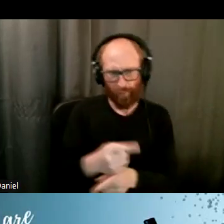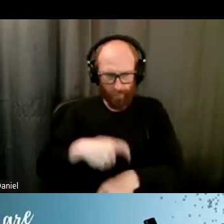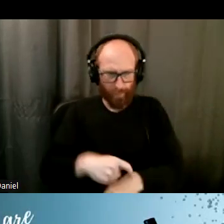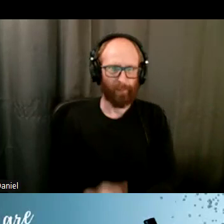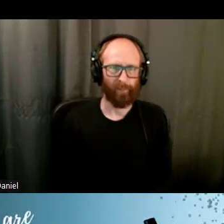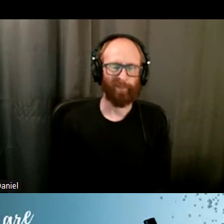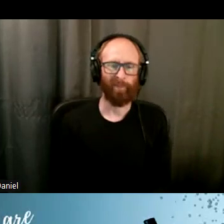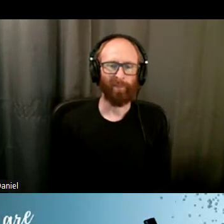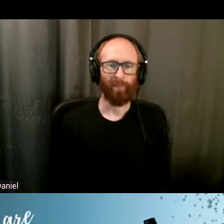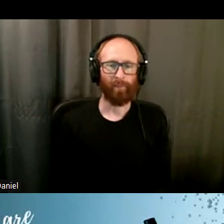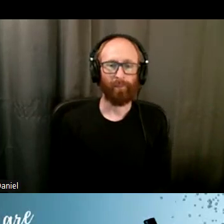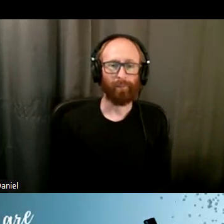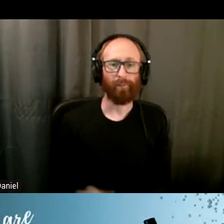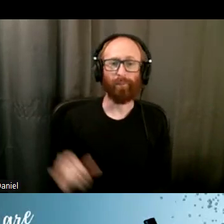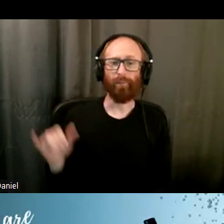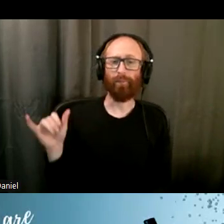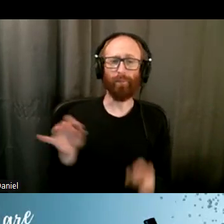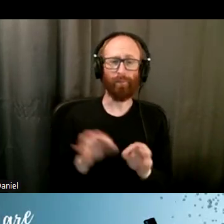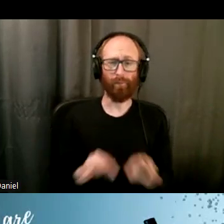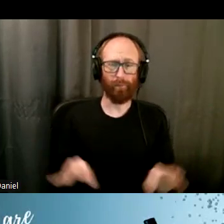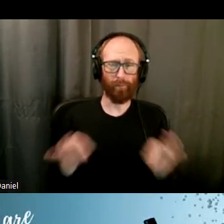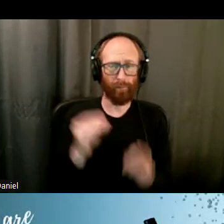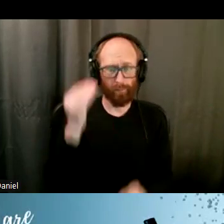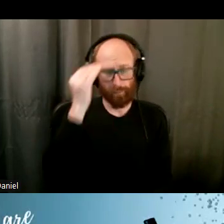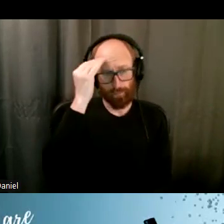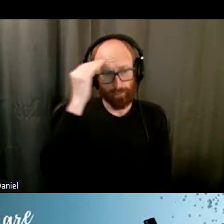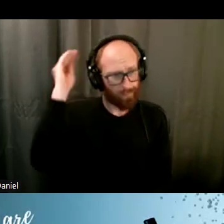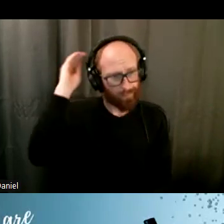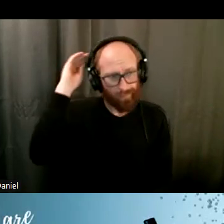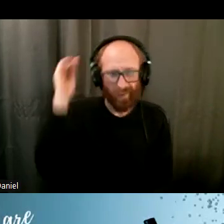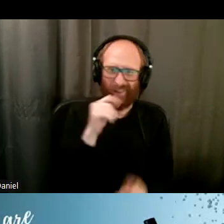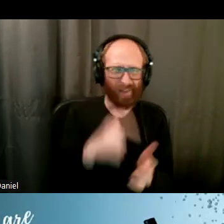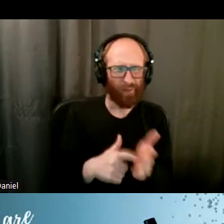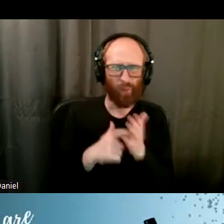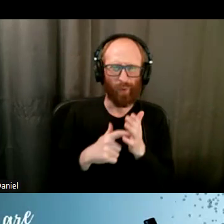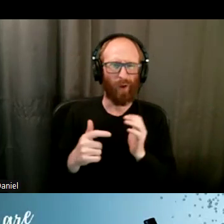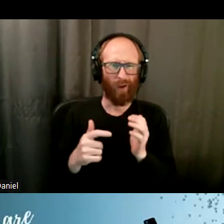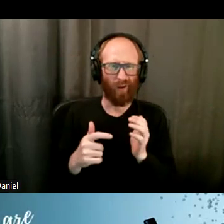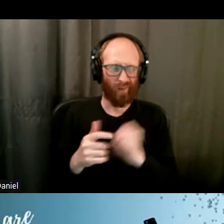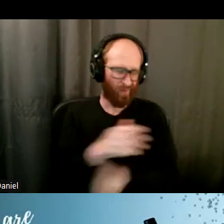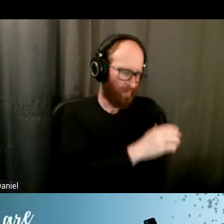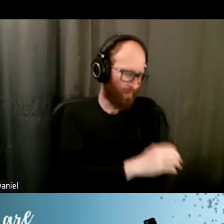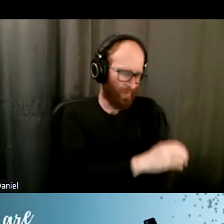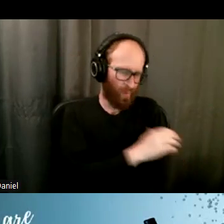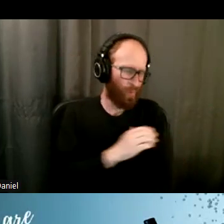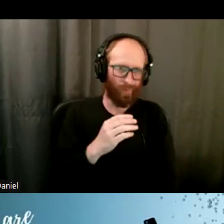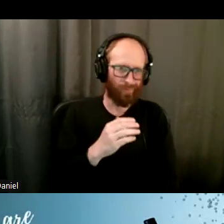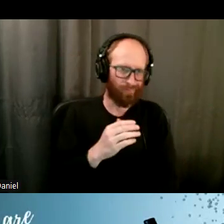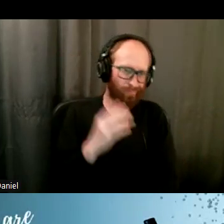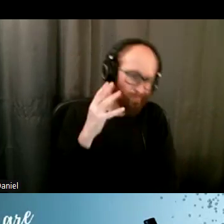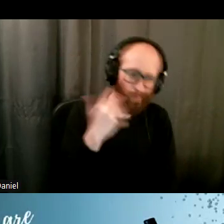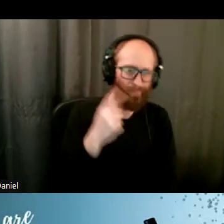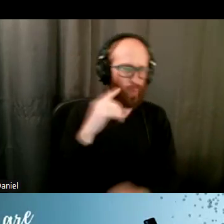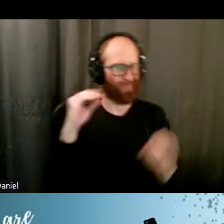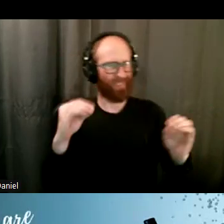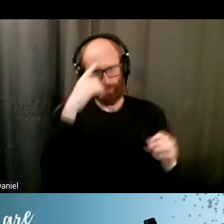It's also important to note that clinical expertise is not required to teach mental health literacy. Just like these